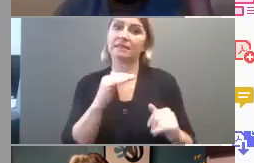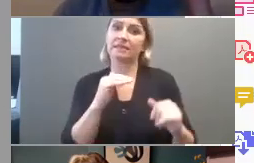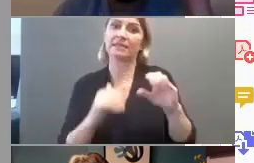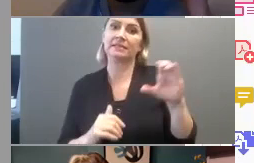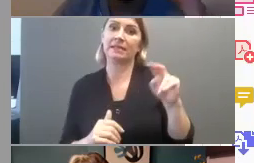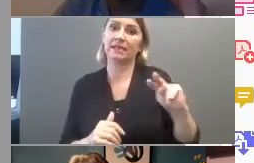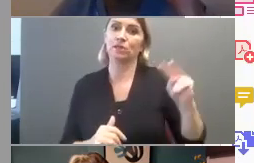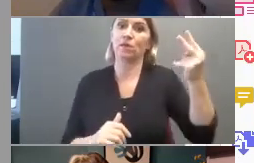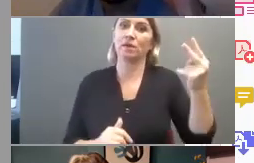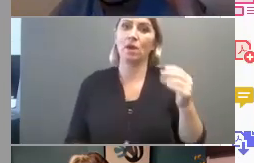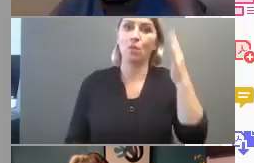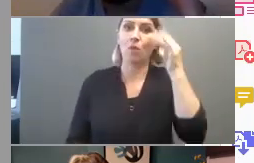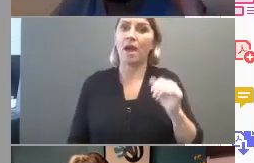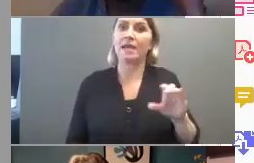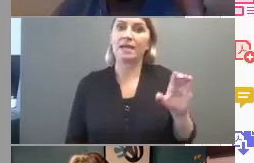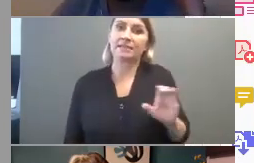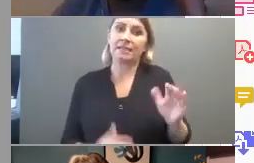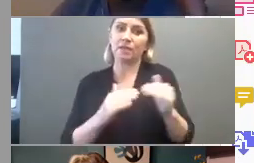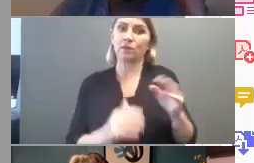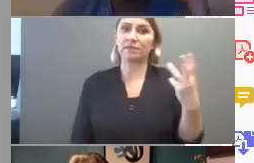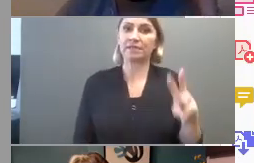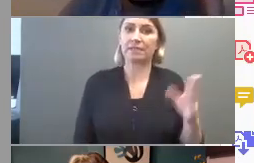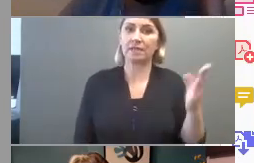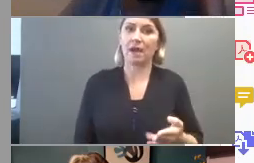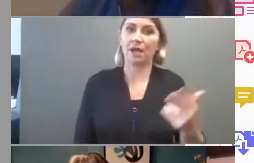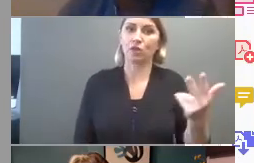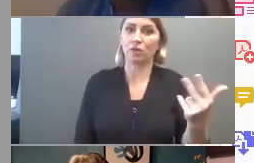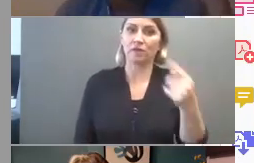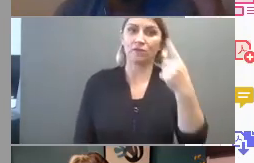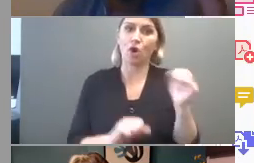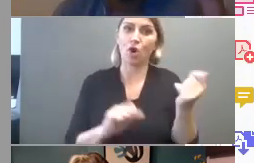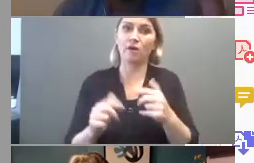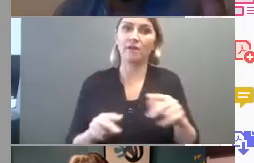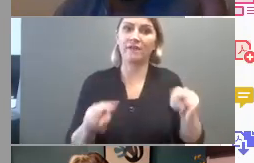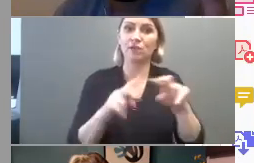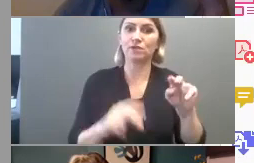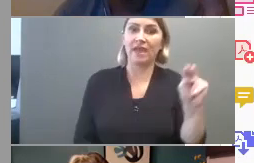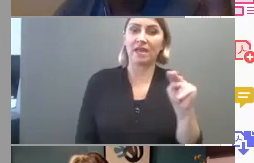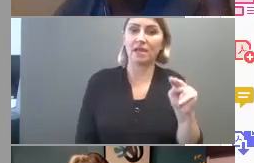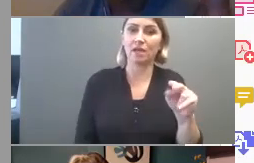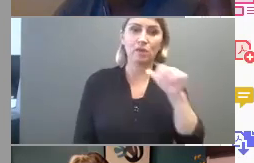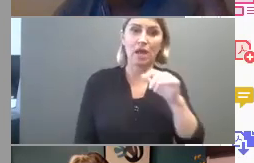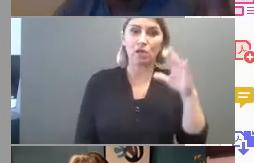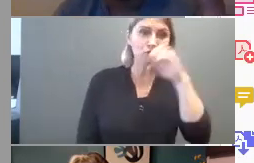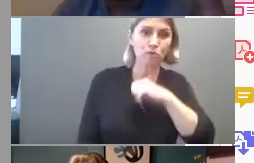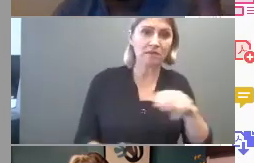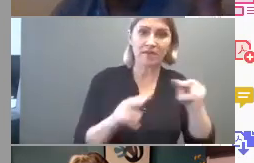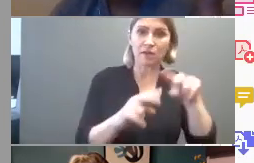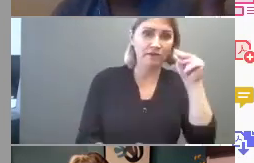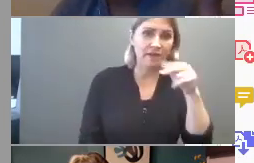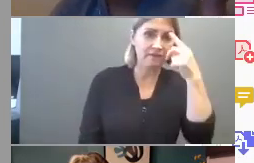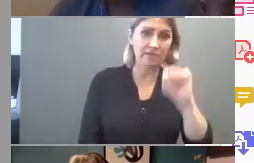because C has a value of 16 by 3 for all values of n, because we are not assuming any value of n for this particular